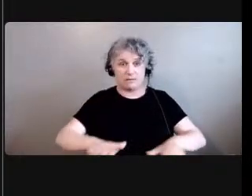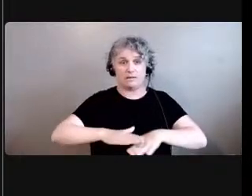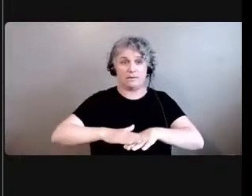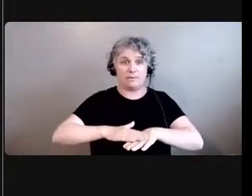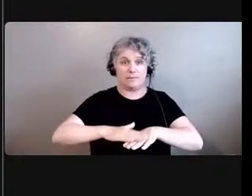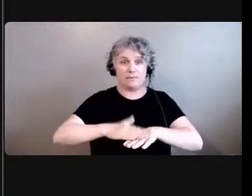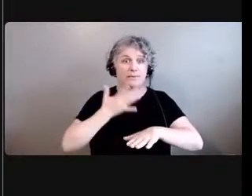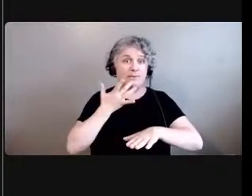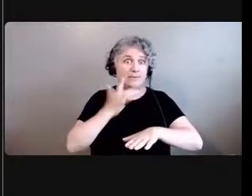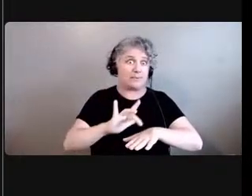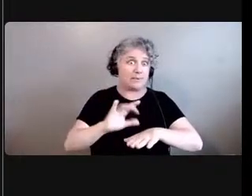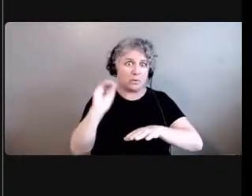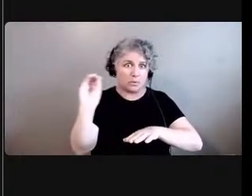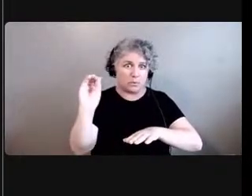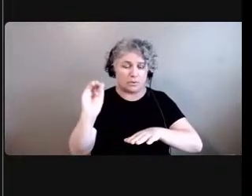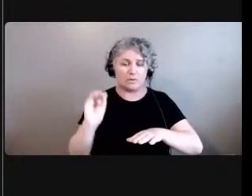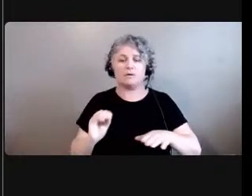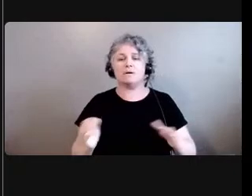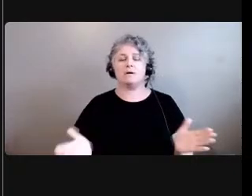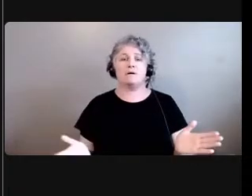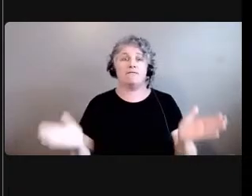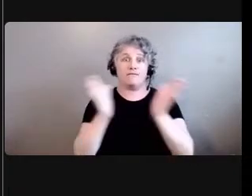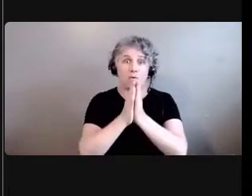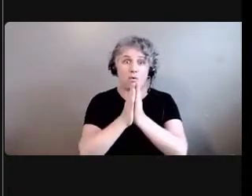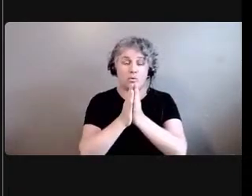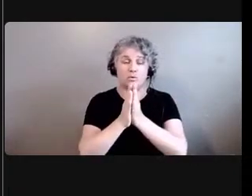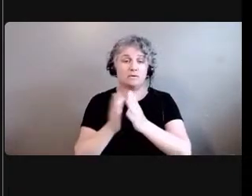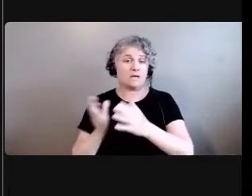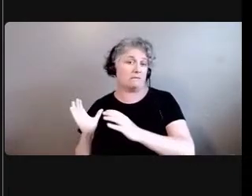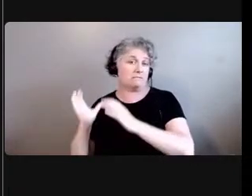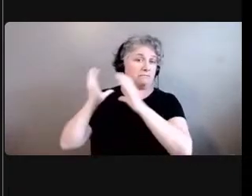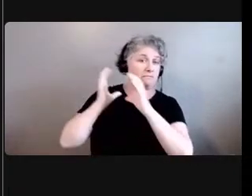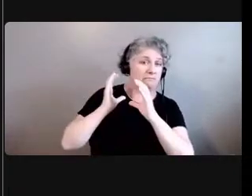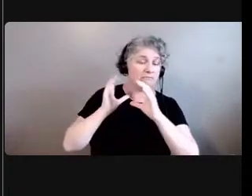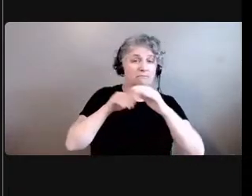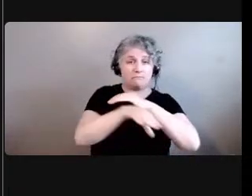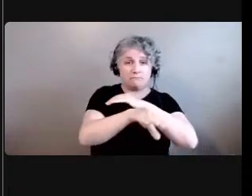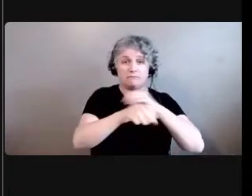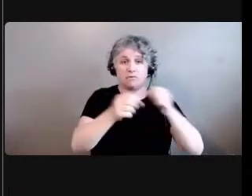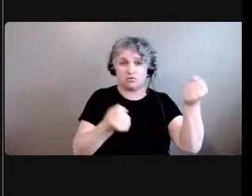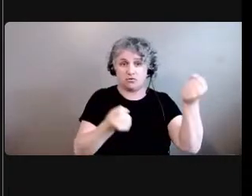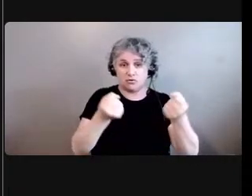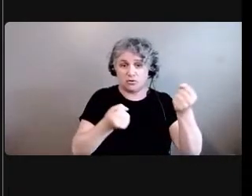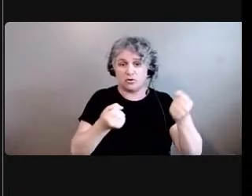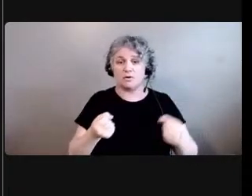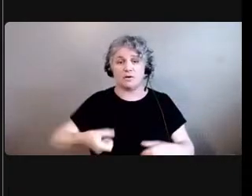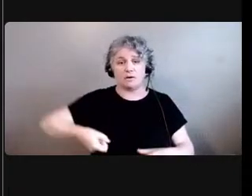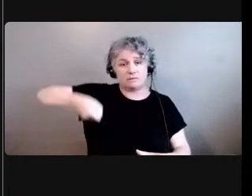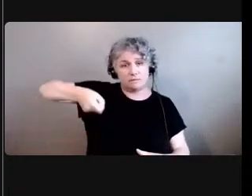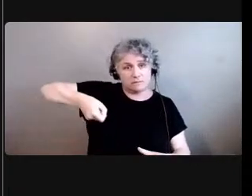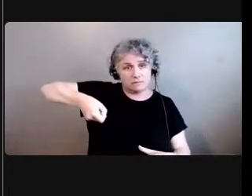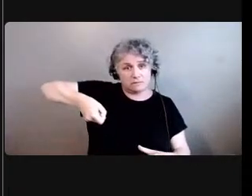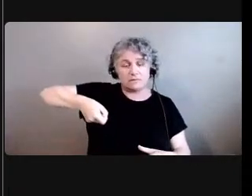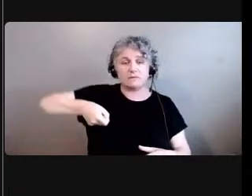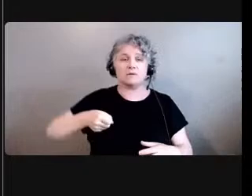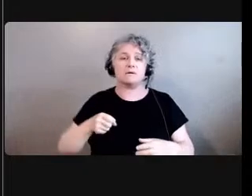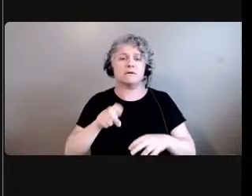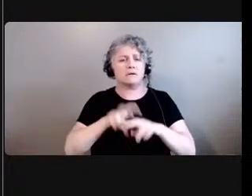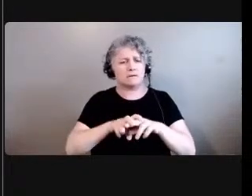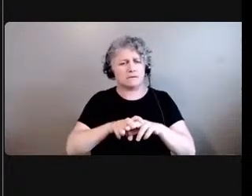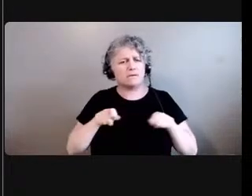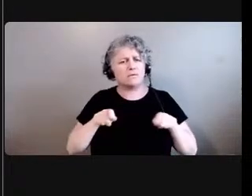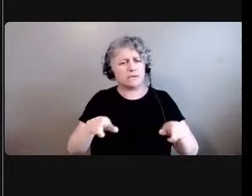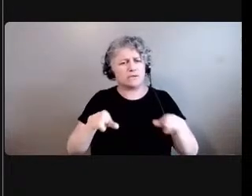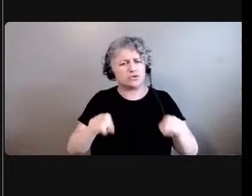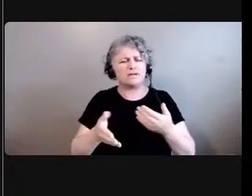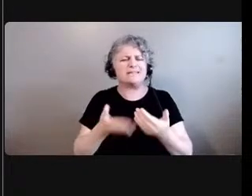folded. It folds in half both ways so it can be carried with the attached carry handle. It's primarily intended for wheelchair and other easy